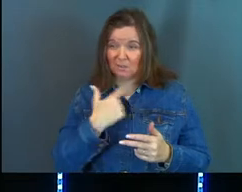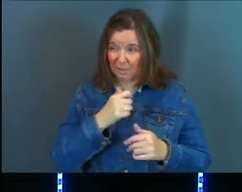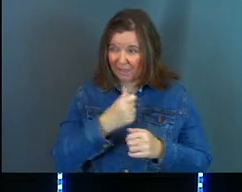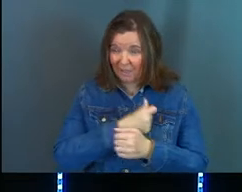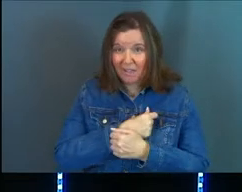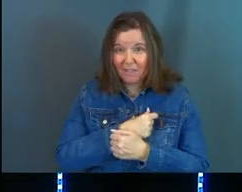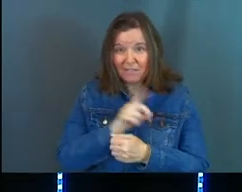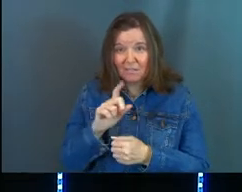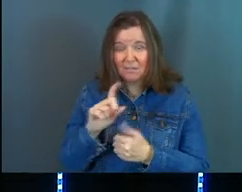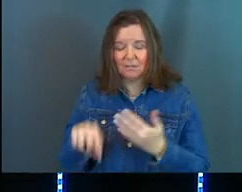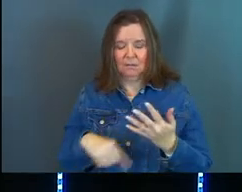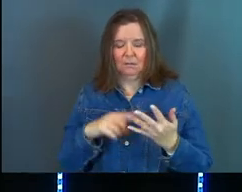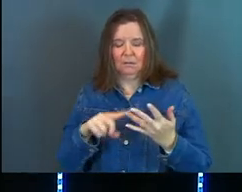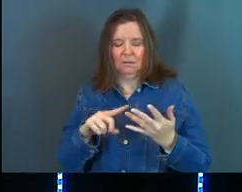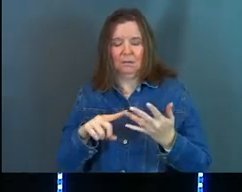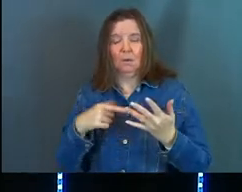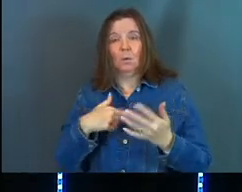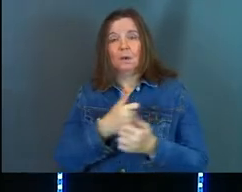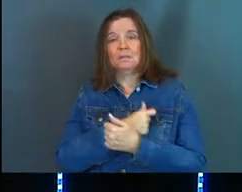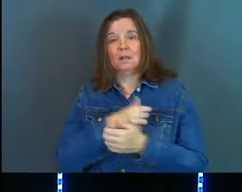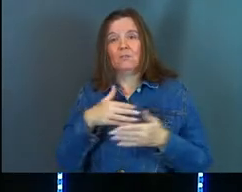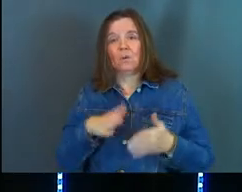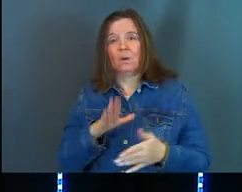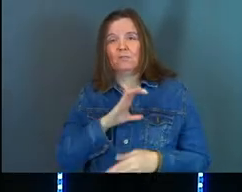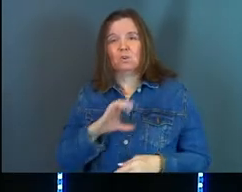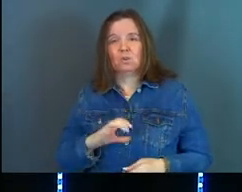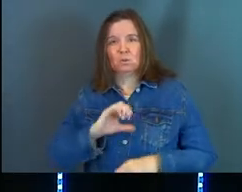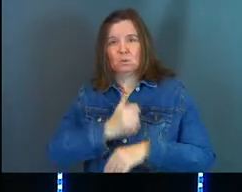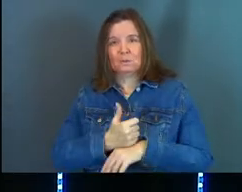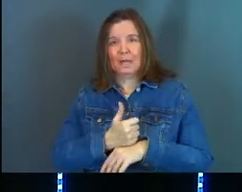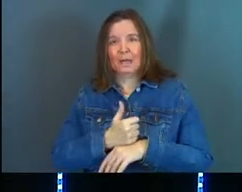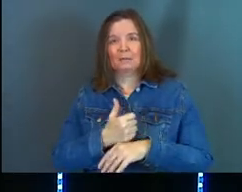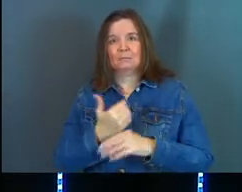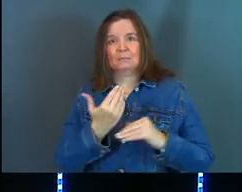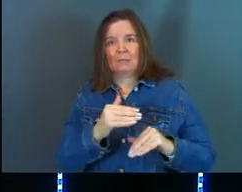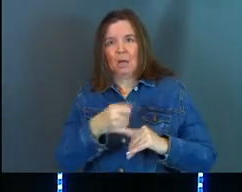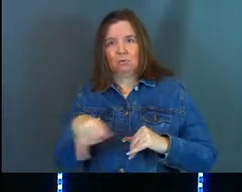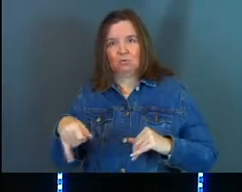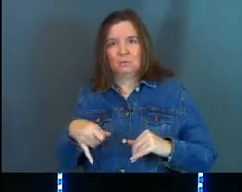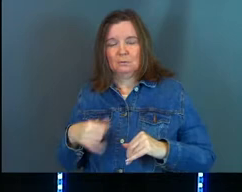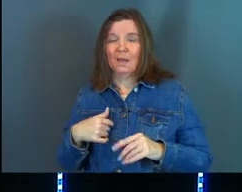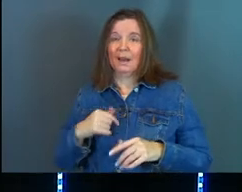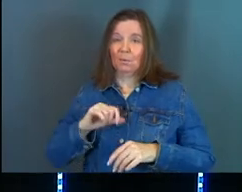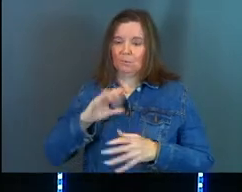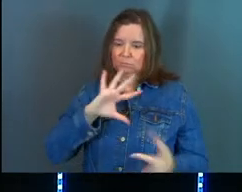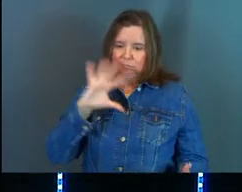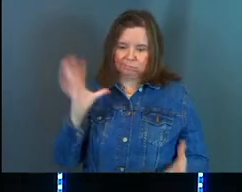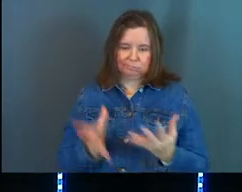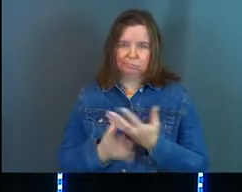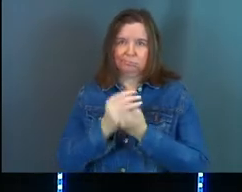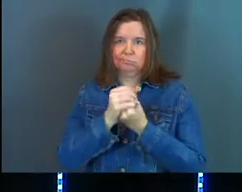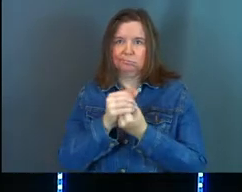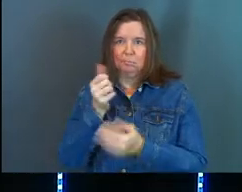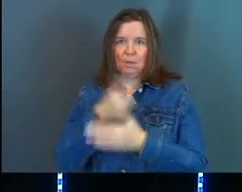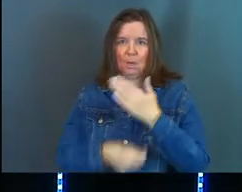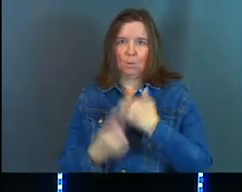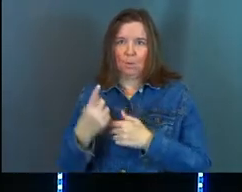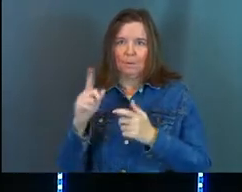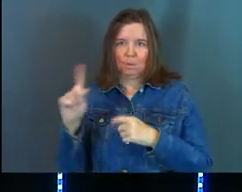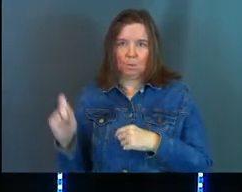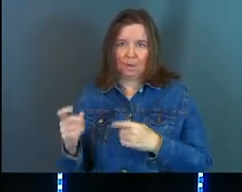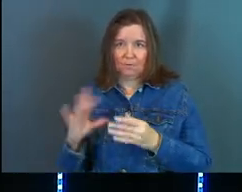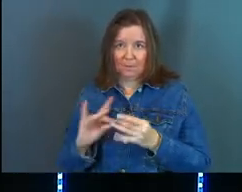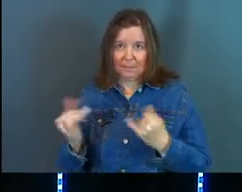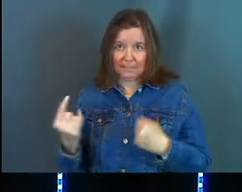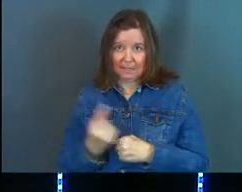Practically, what's a loving way for a Christian to set boundaries? I'm going to take all of these and just kind of wrap them up under one big question for this message